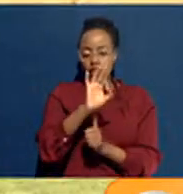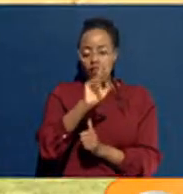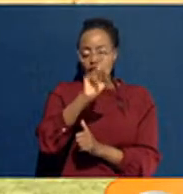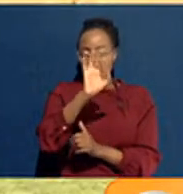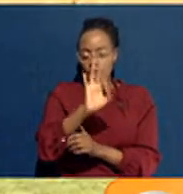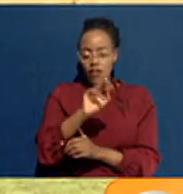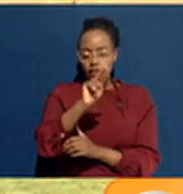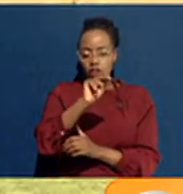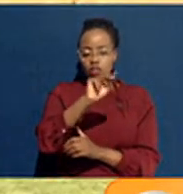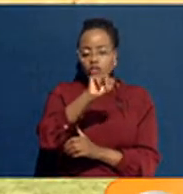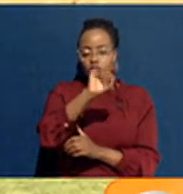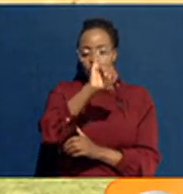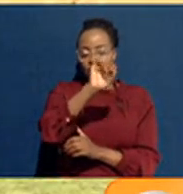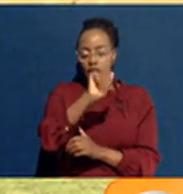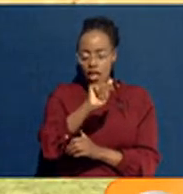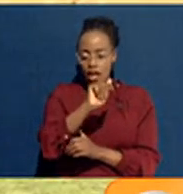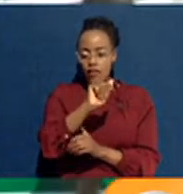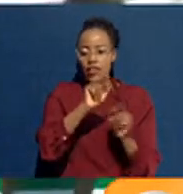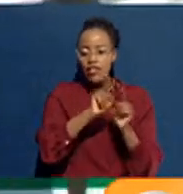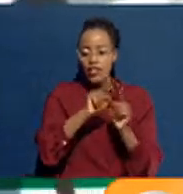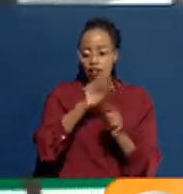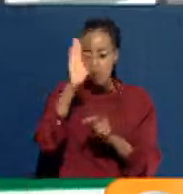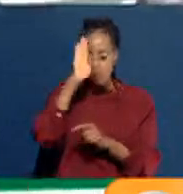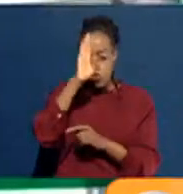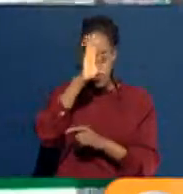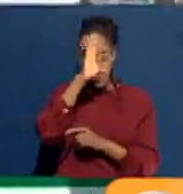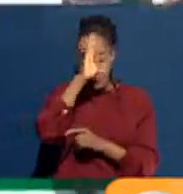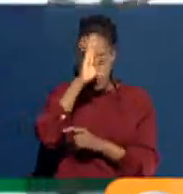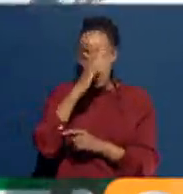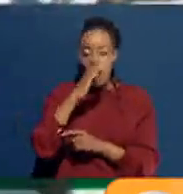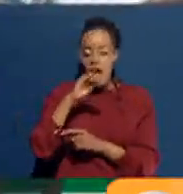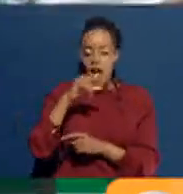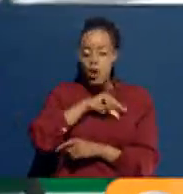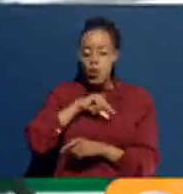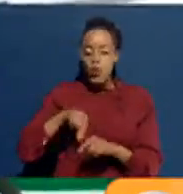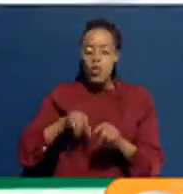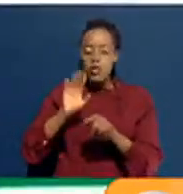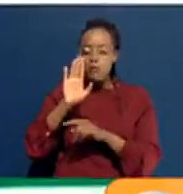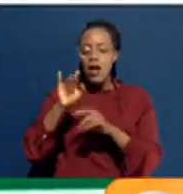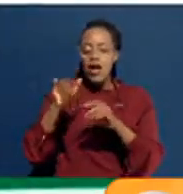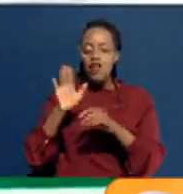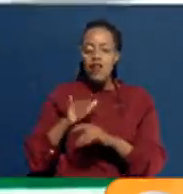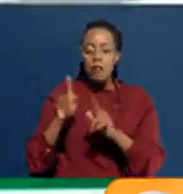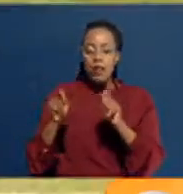Nzoia currently is affiliated to Bungoma Queens as their women team.